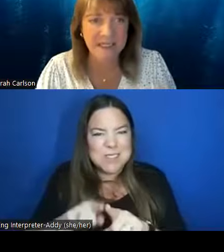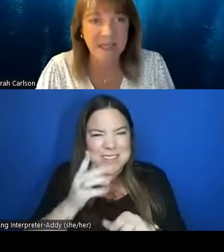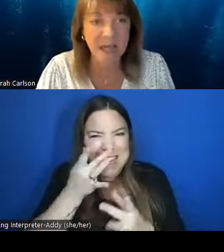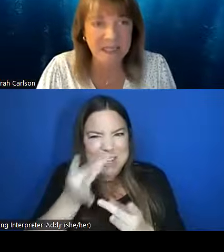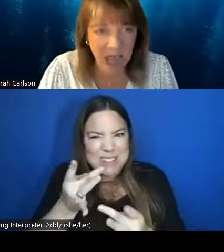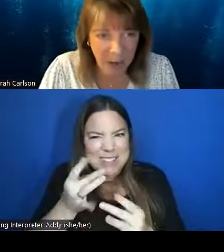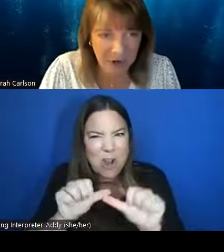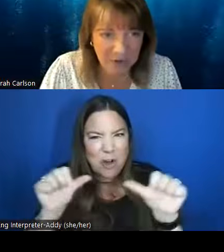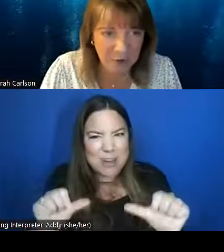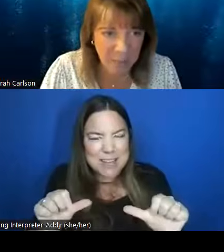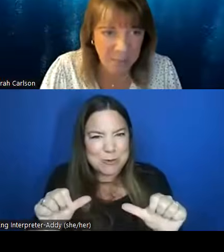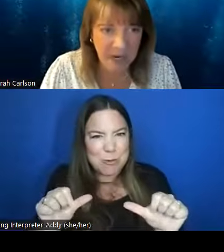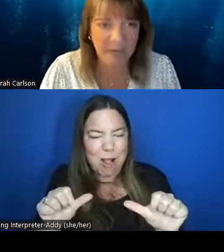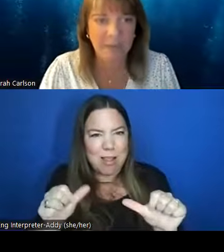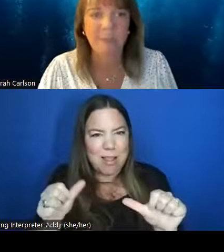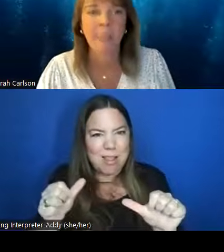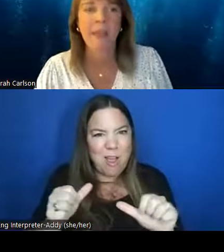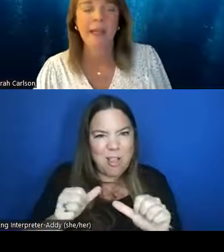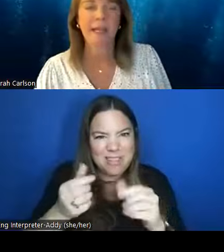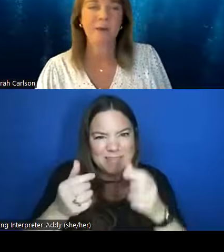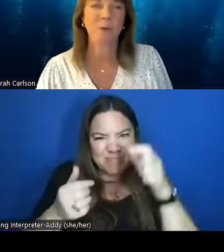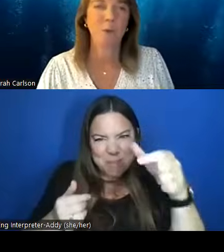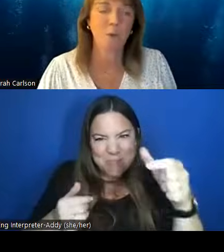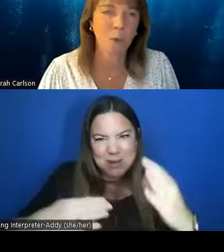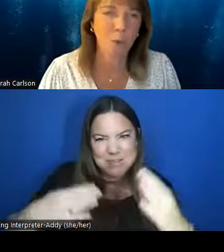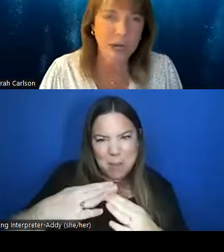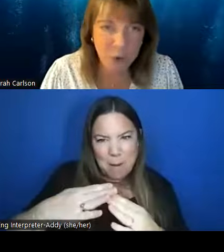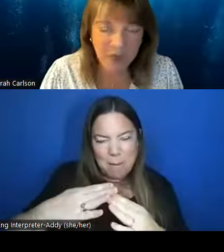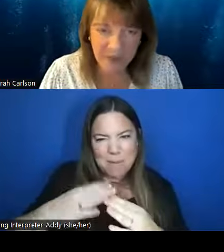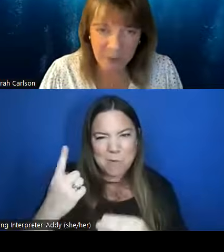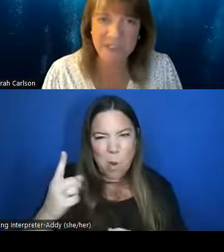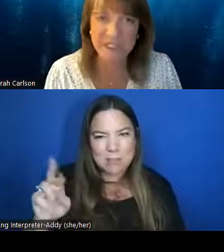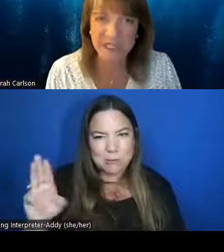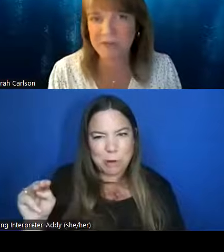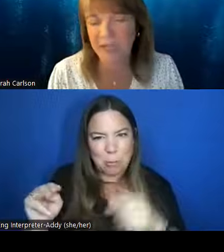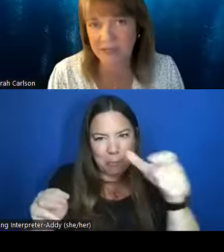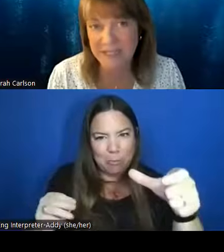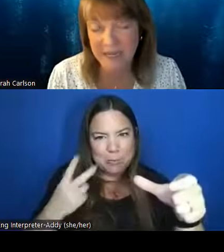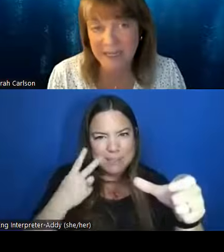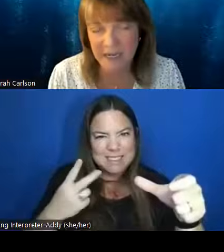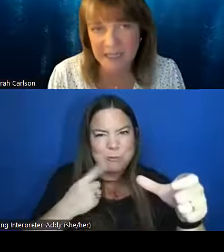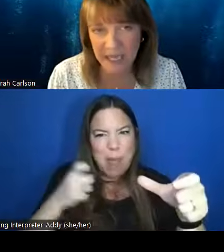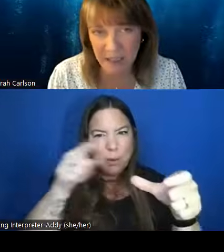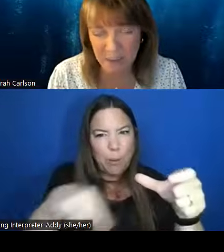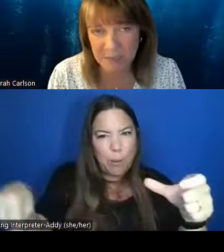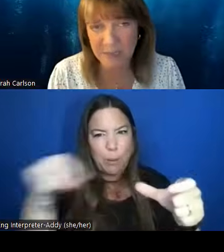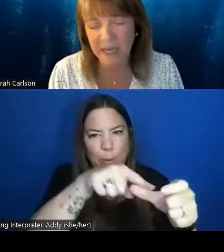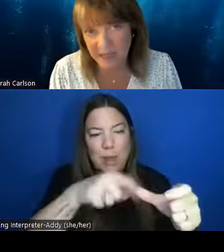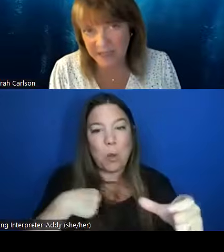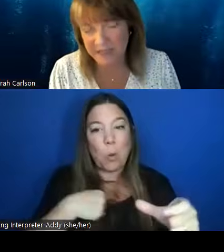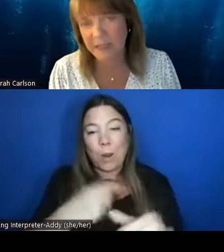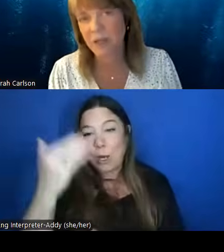that sits on top of the drum pile. And we knew that that was a significant diagnostic